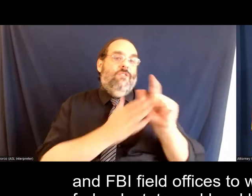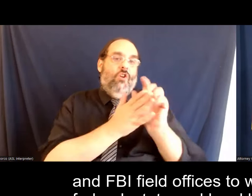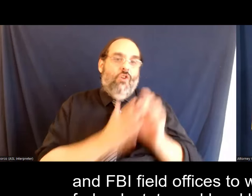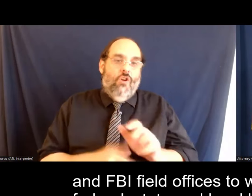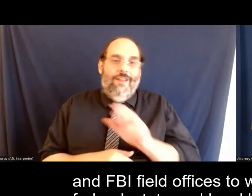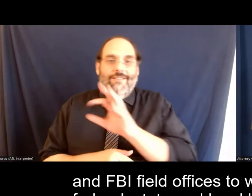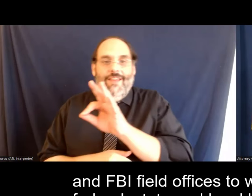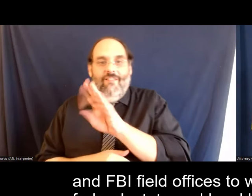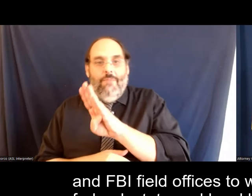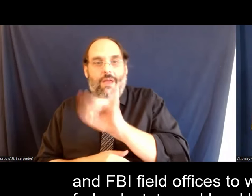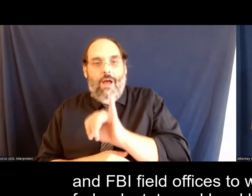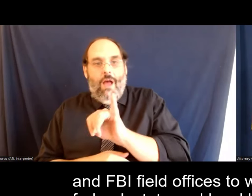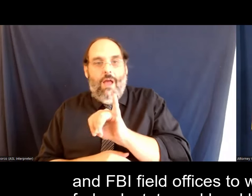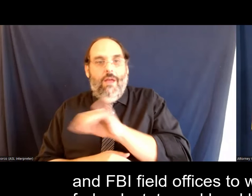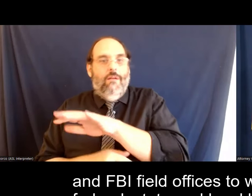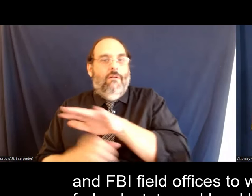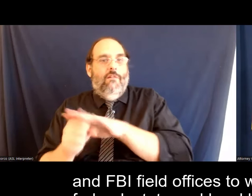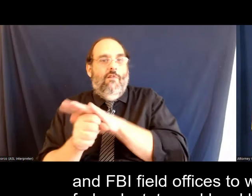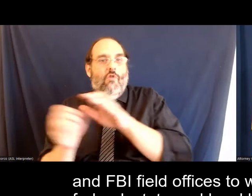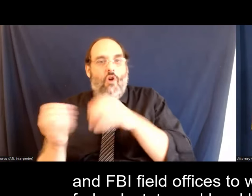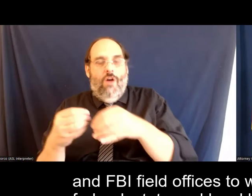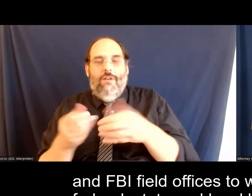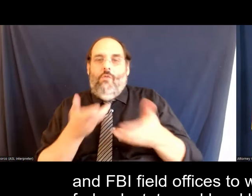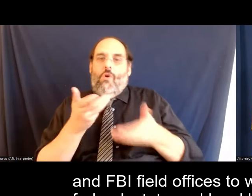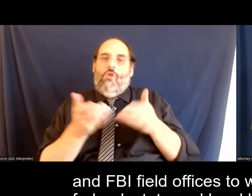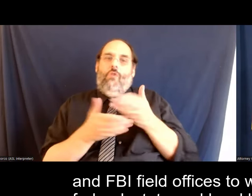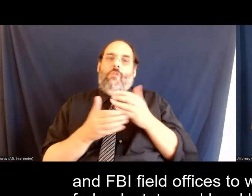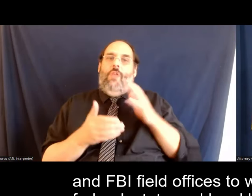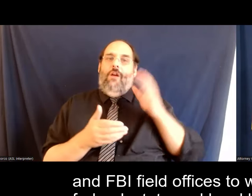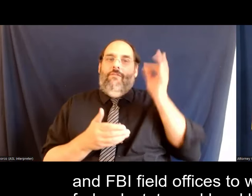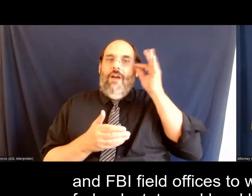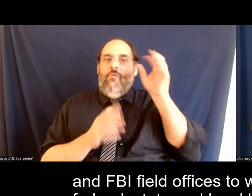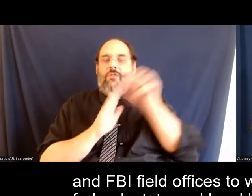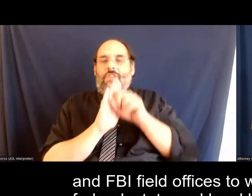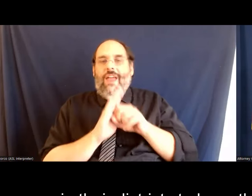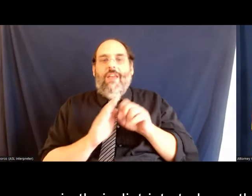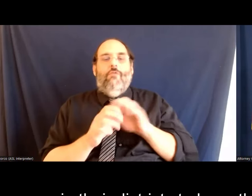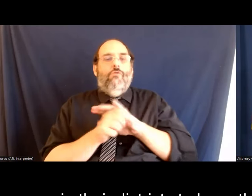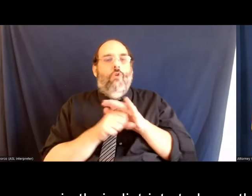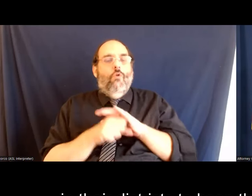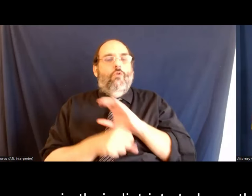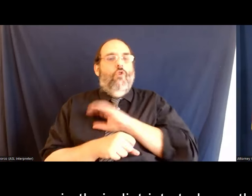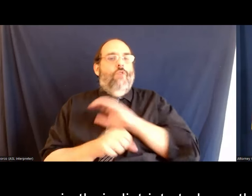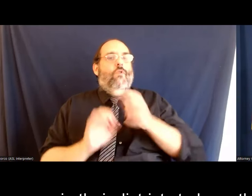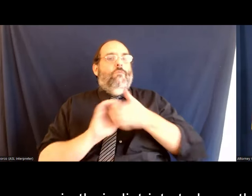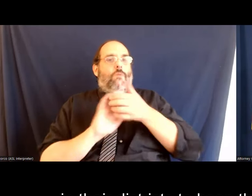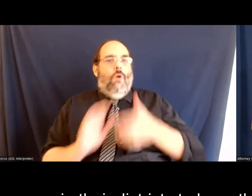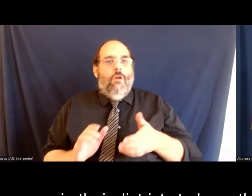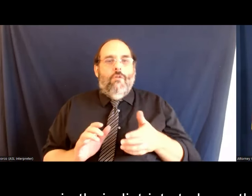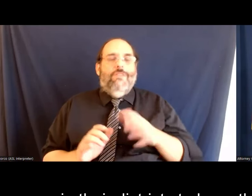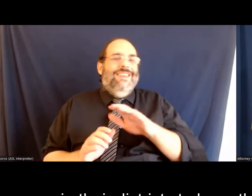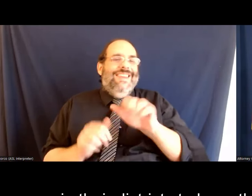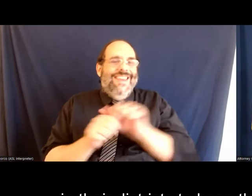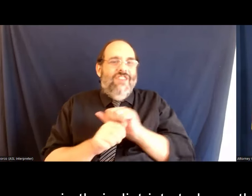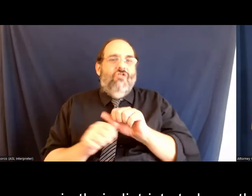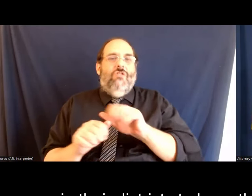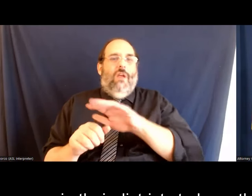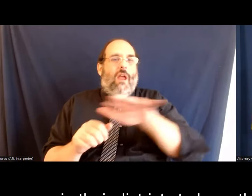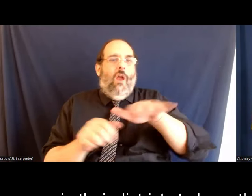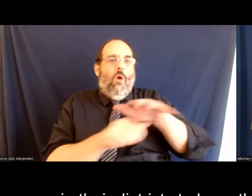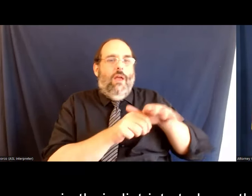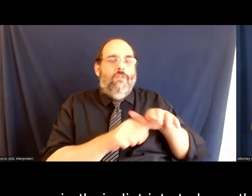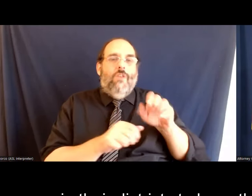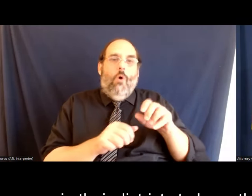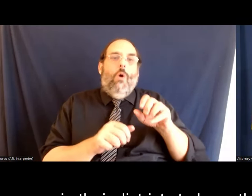field offices to work closely with our federal, state, and local law enforcement partners in their districts to keep their